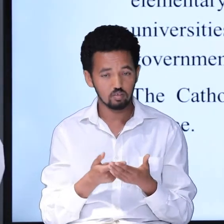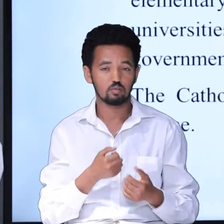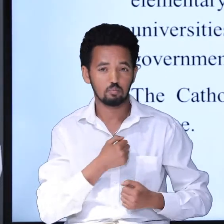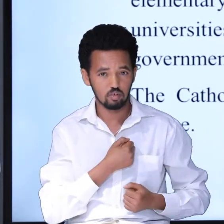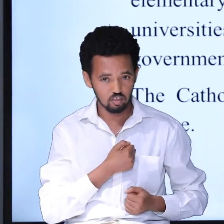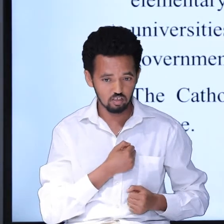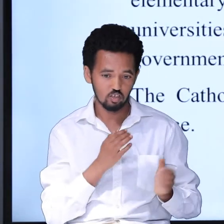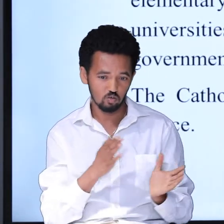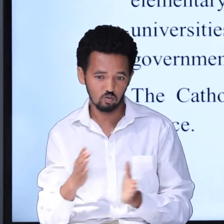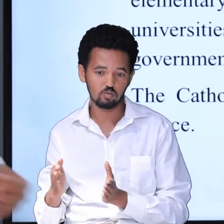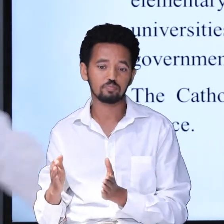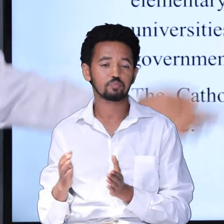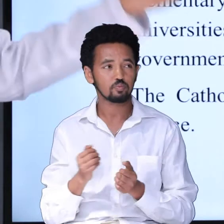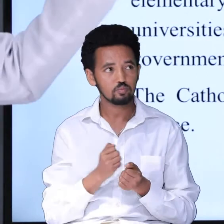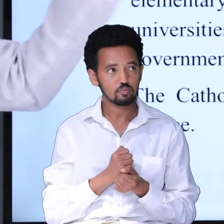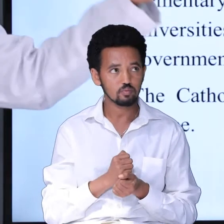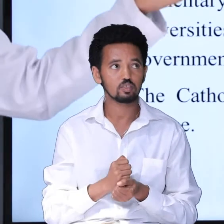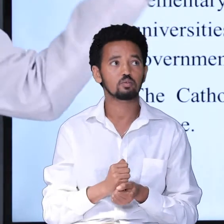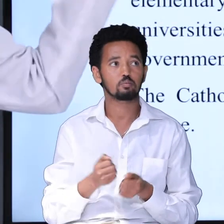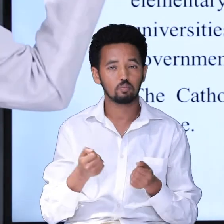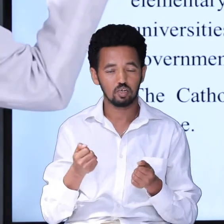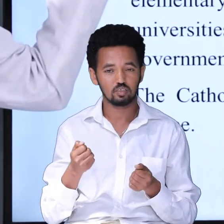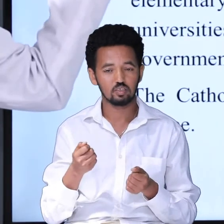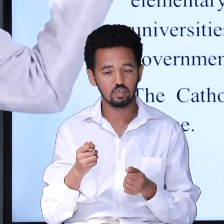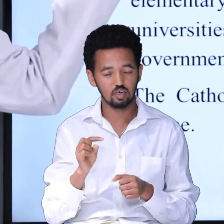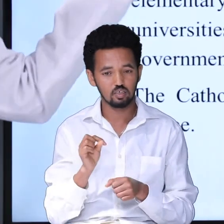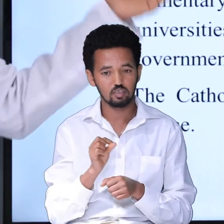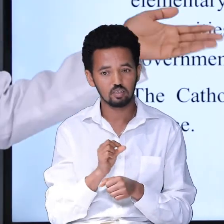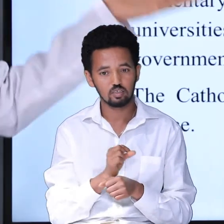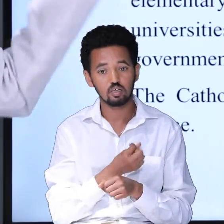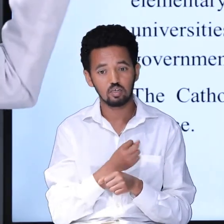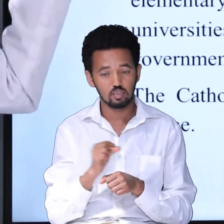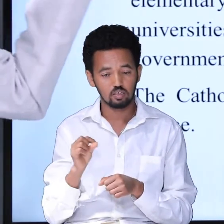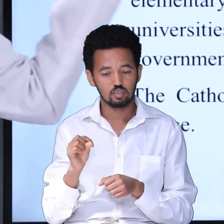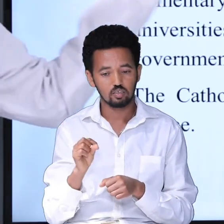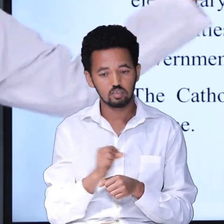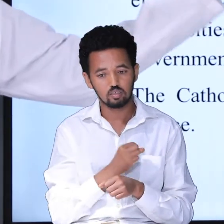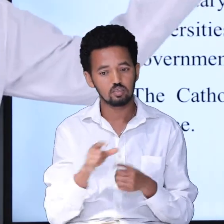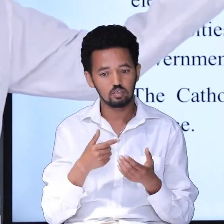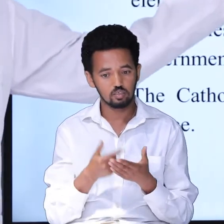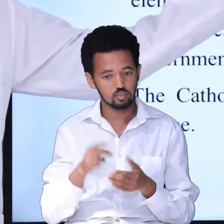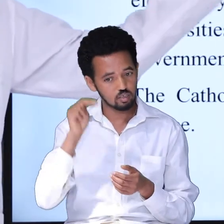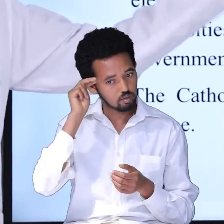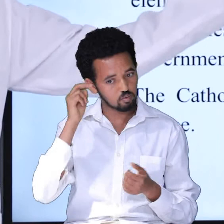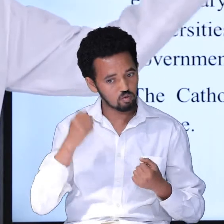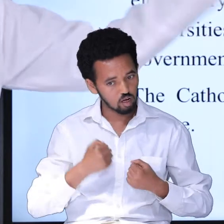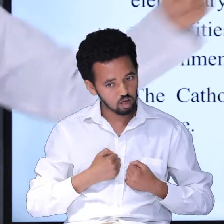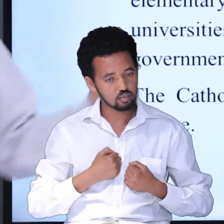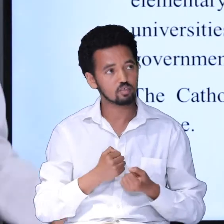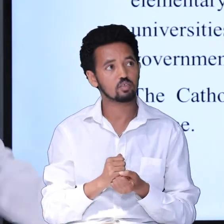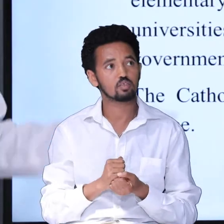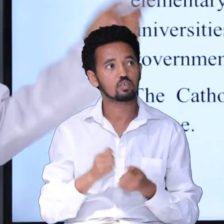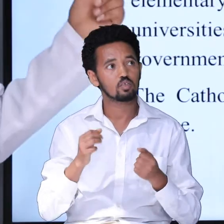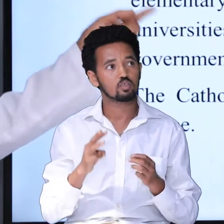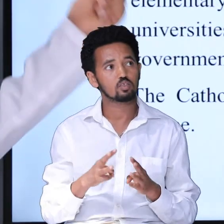military organization by training and sponsoring. Code of Napoleon has had